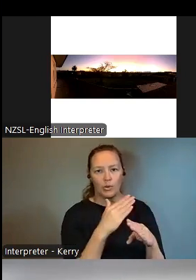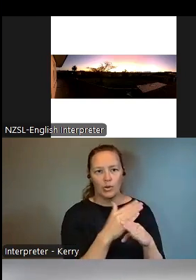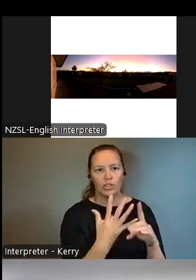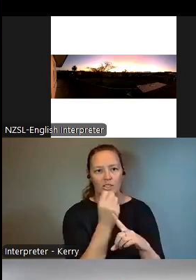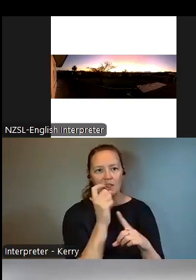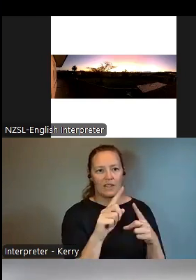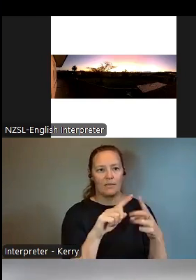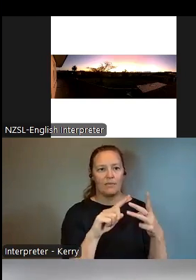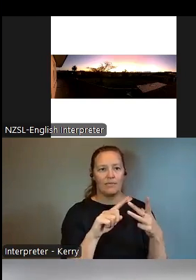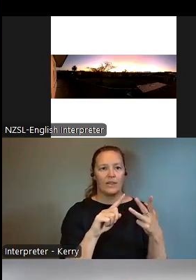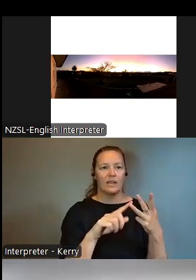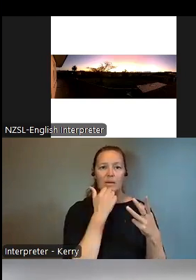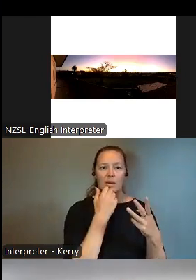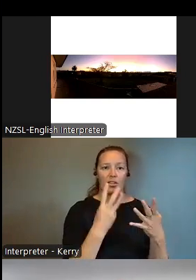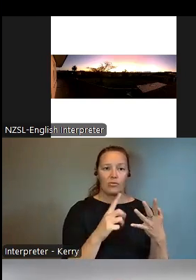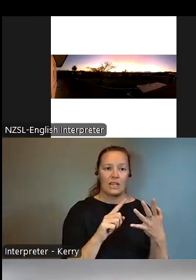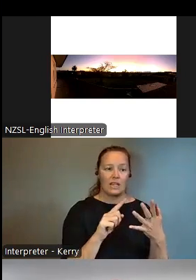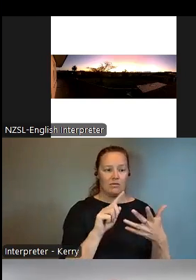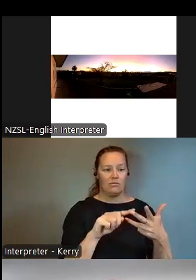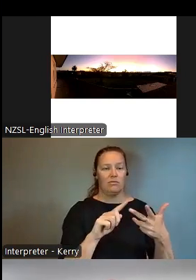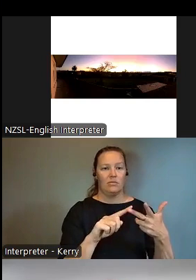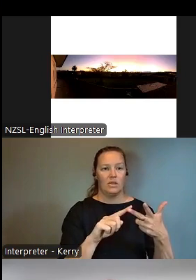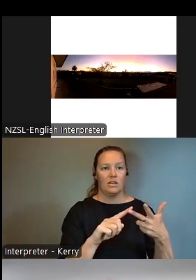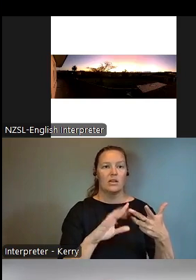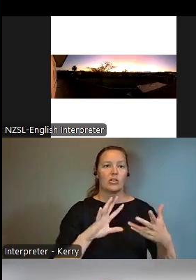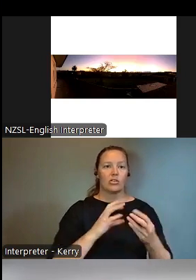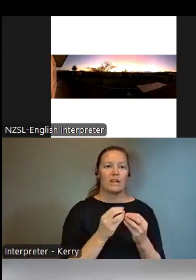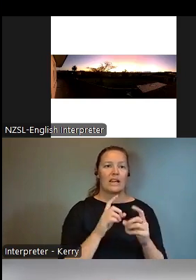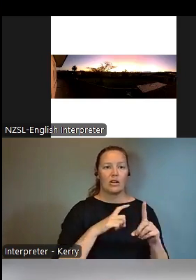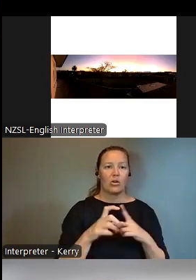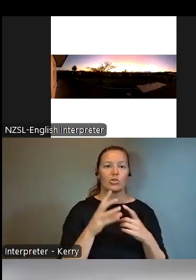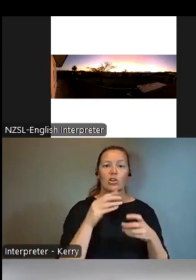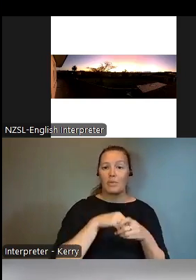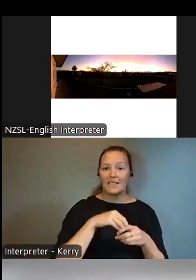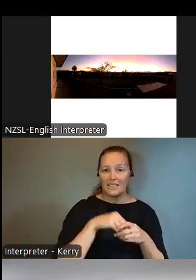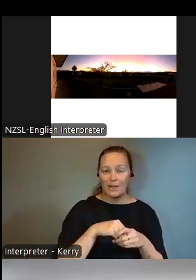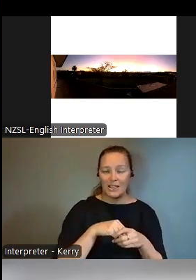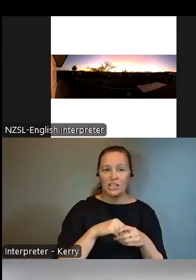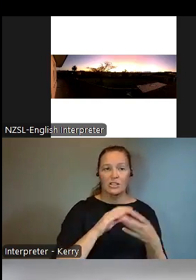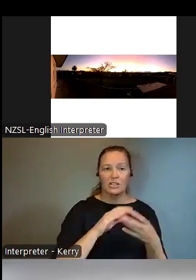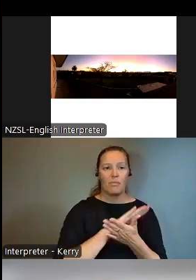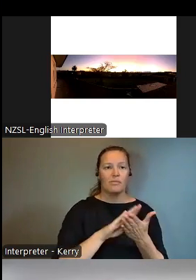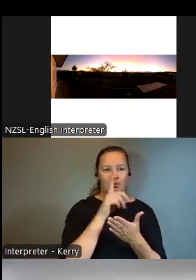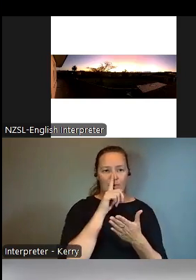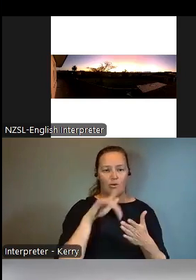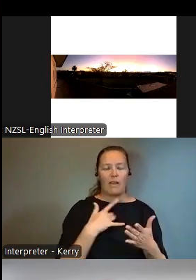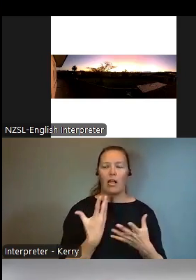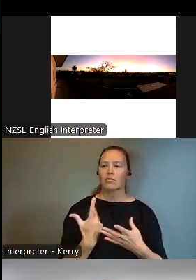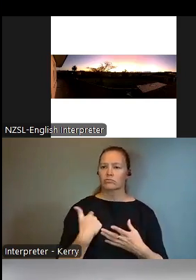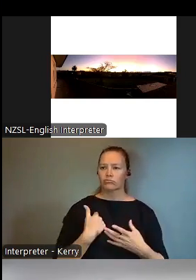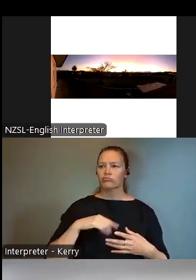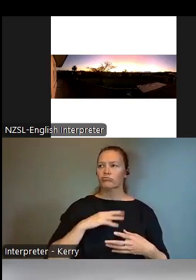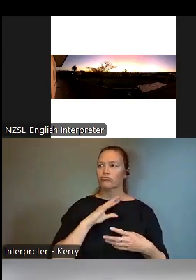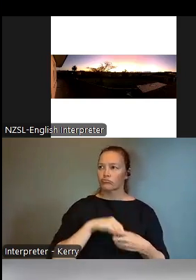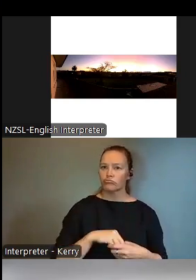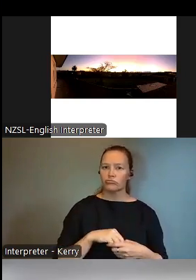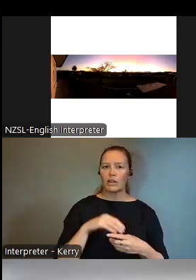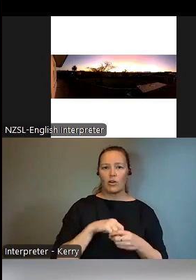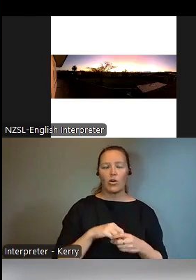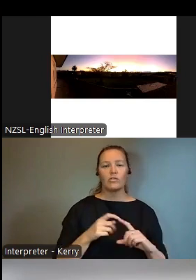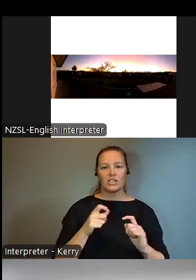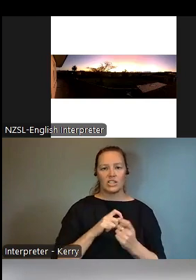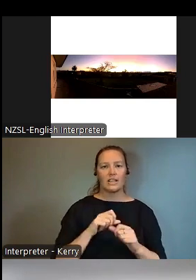2. Number 3 is to create a culture of participation so that people can feel that they are part of writing that